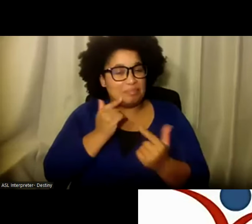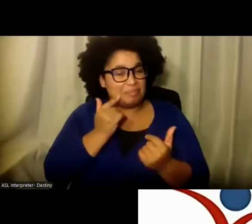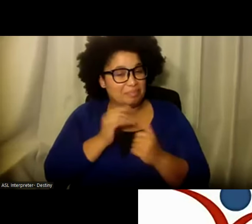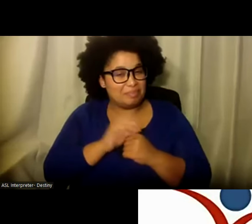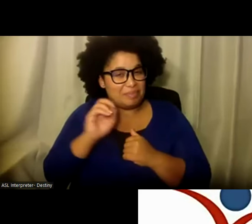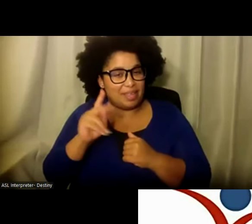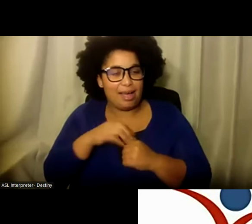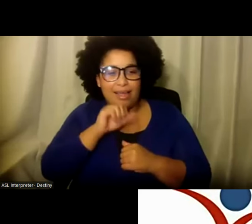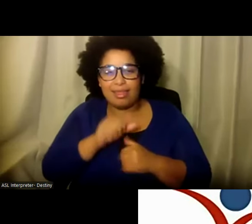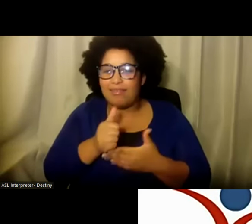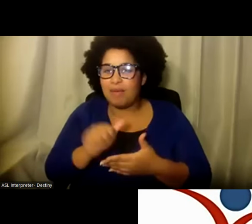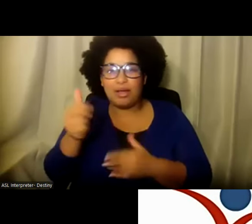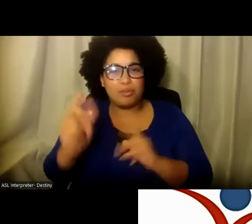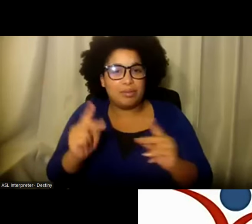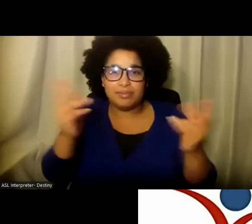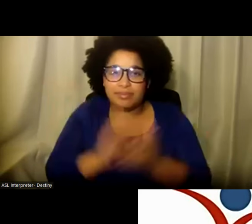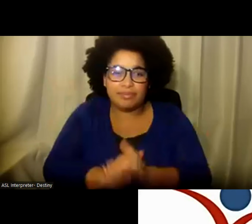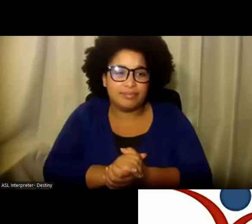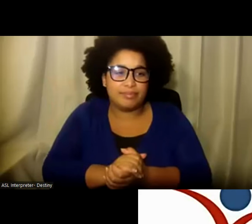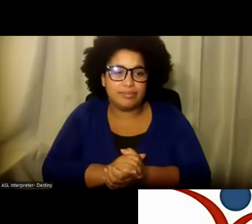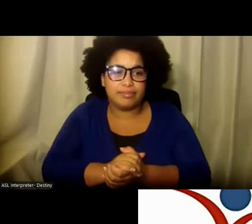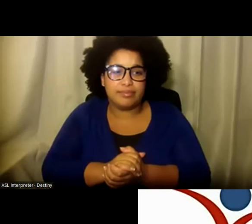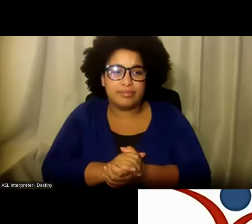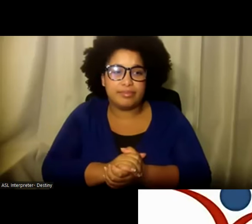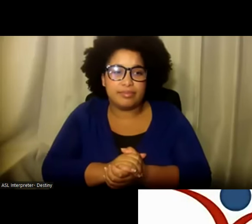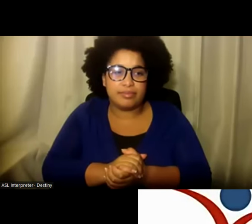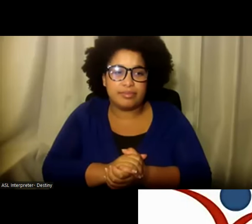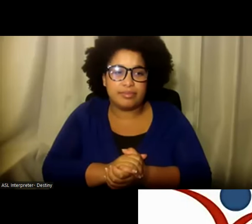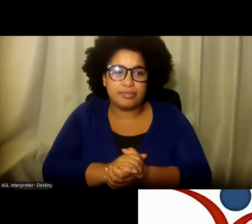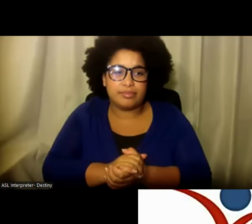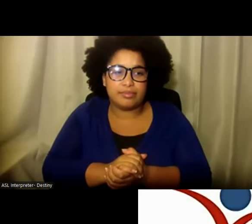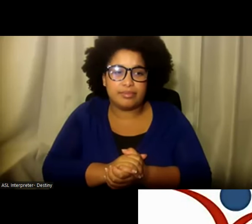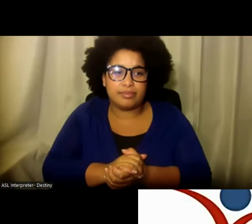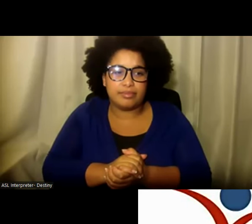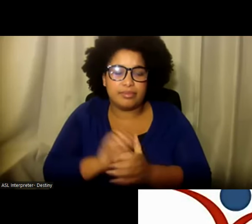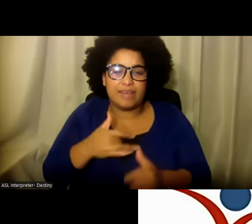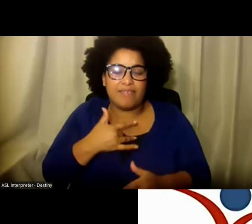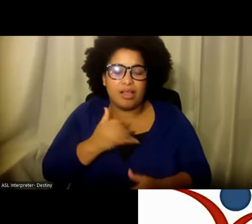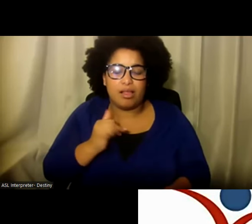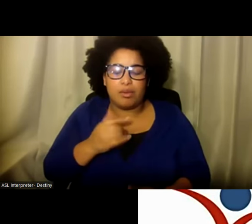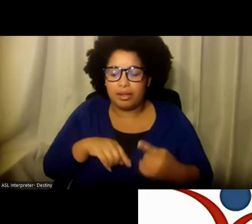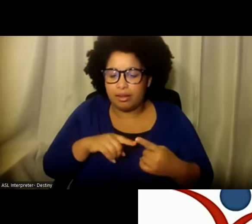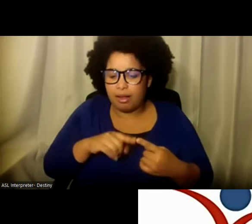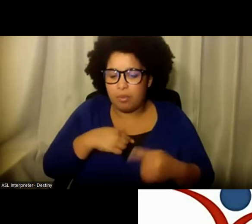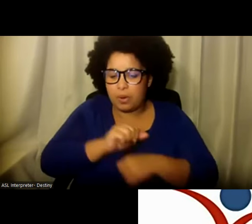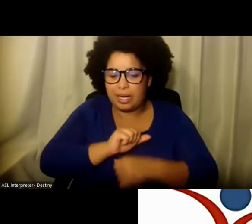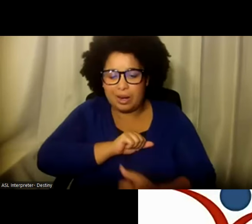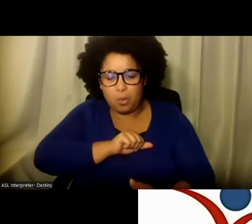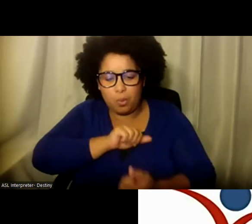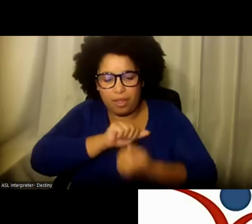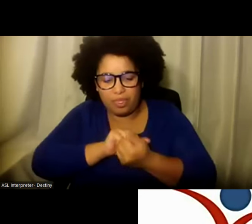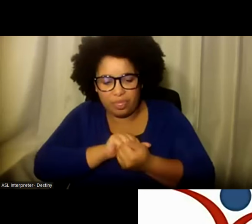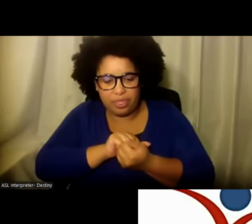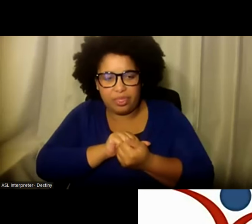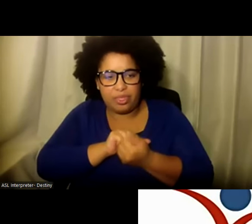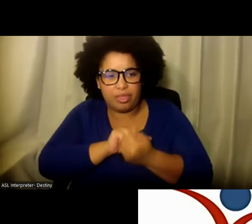I love helping others. I love helping others. And I can feel when I'm working with the